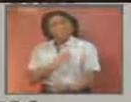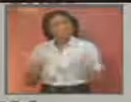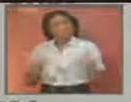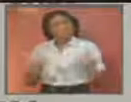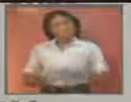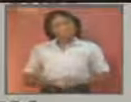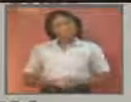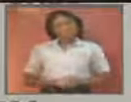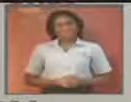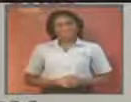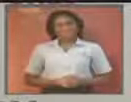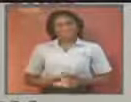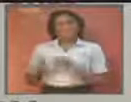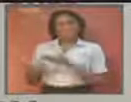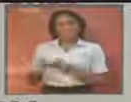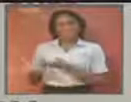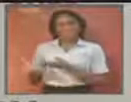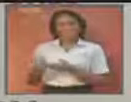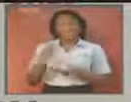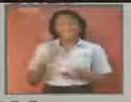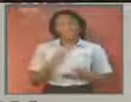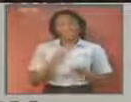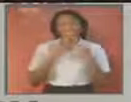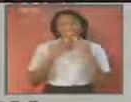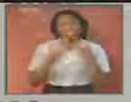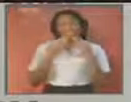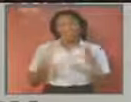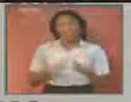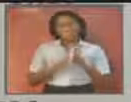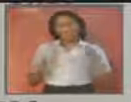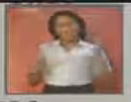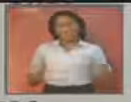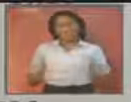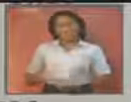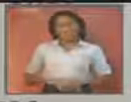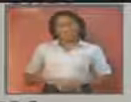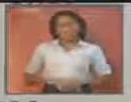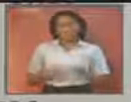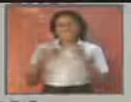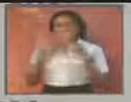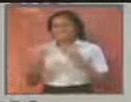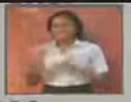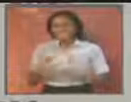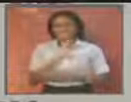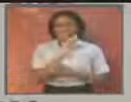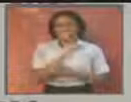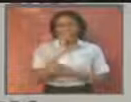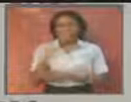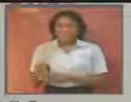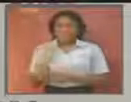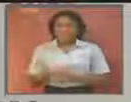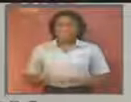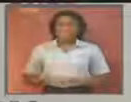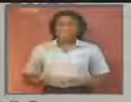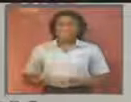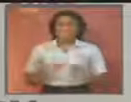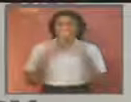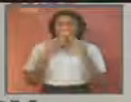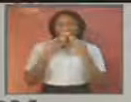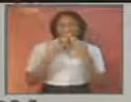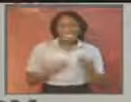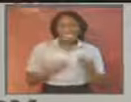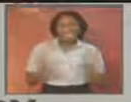Thank you very much, Ms. Alcantara, Dr. Roshan Parashram, our CMO, and of course, Professor